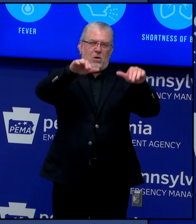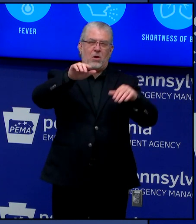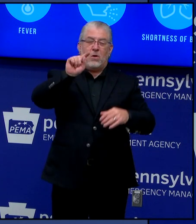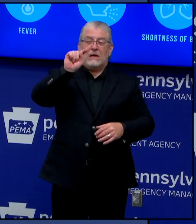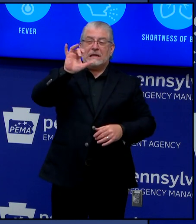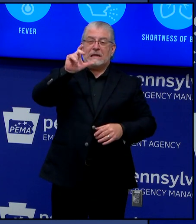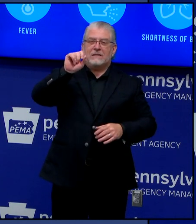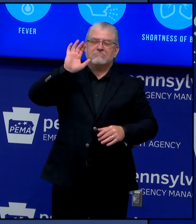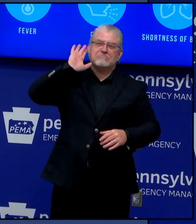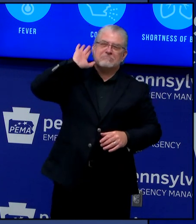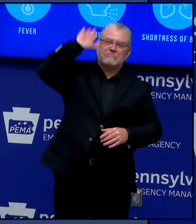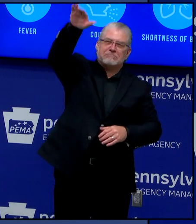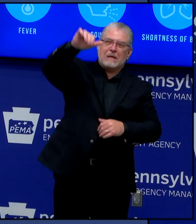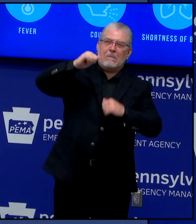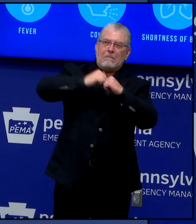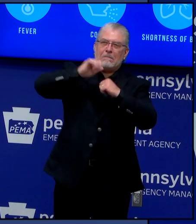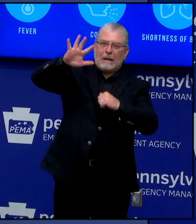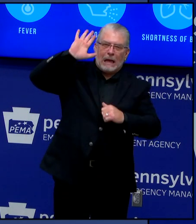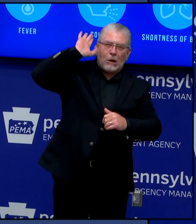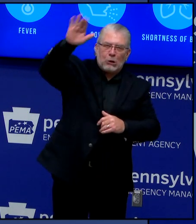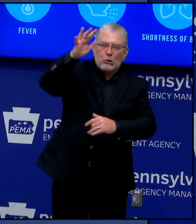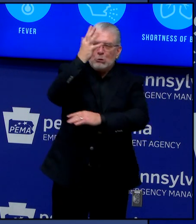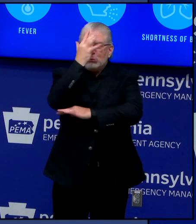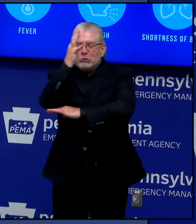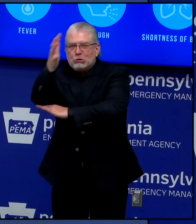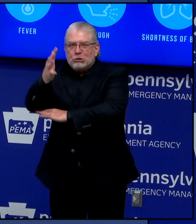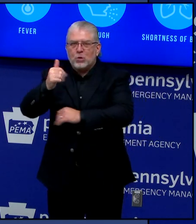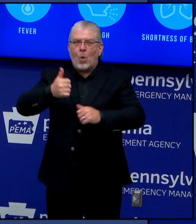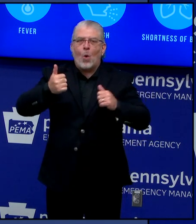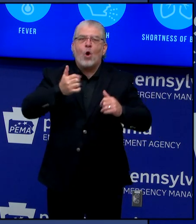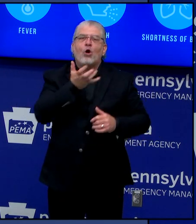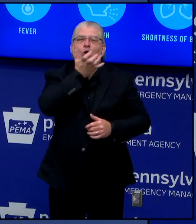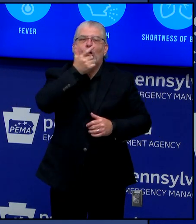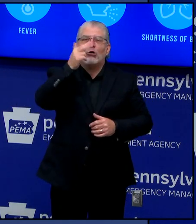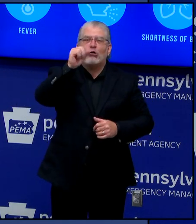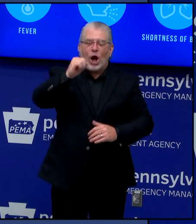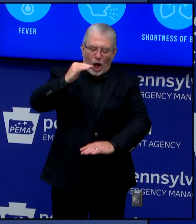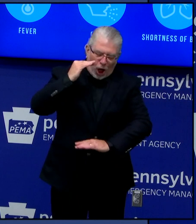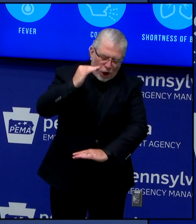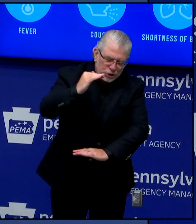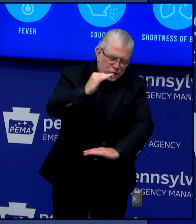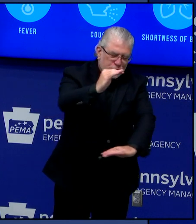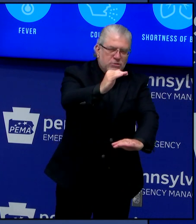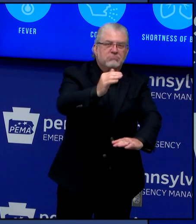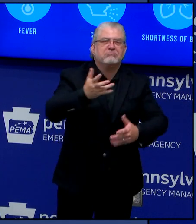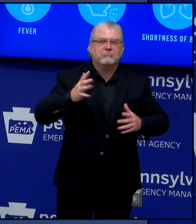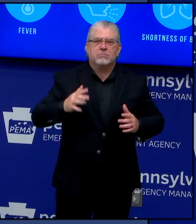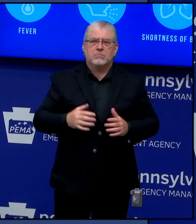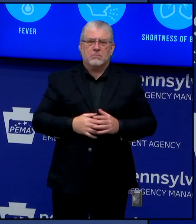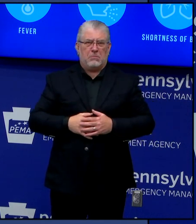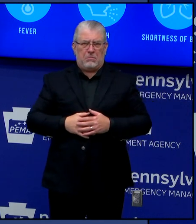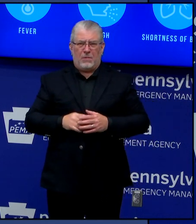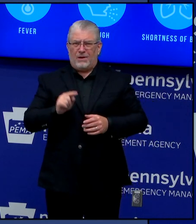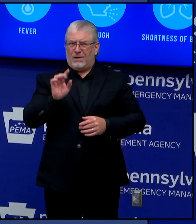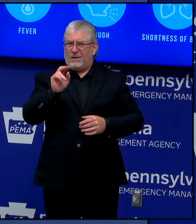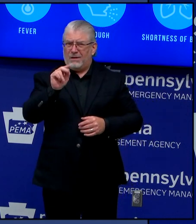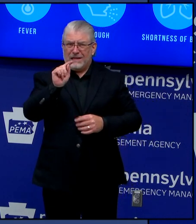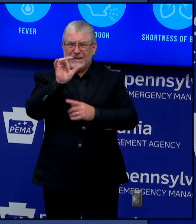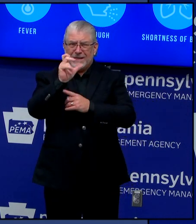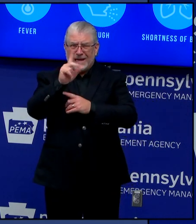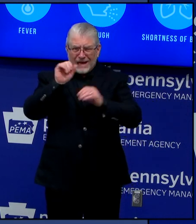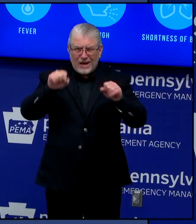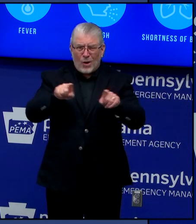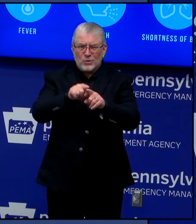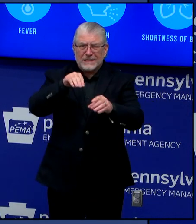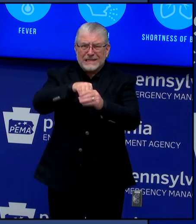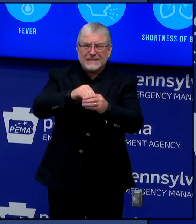areas with a lot of leaf litter. However, ticks can be found in your backyard, around your neighborhood, and in urban areas too. The